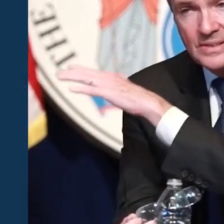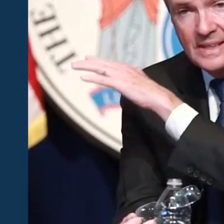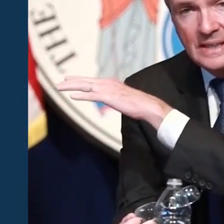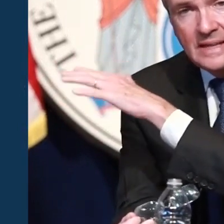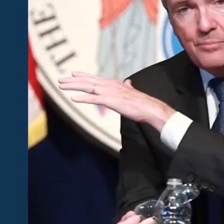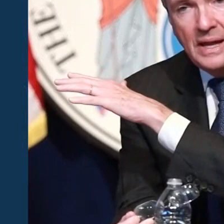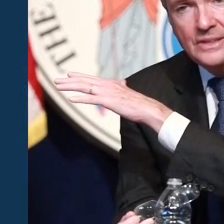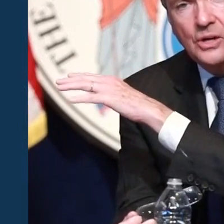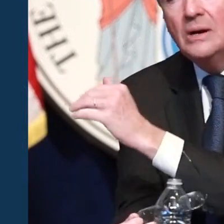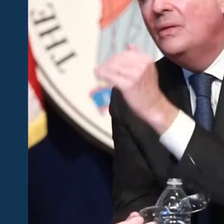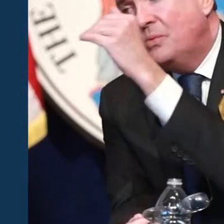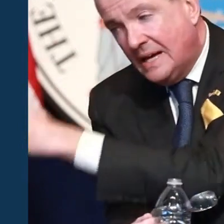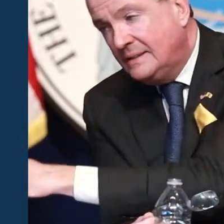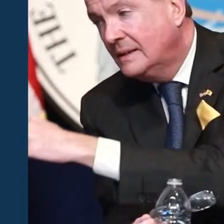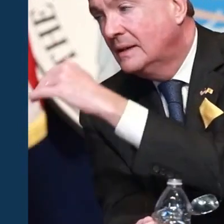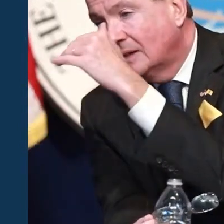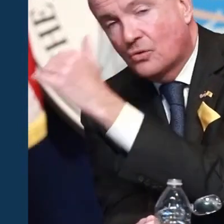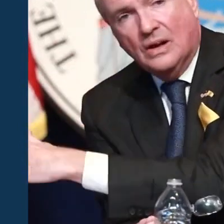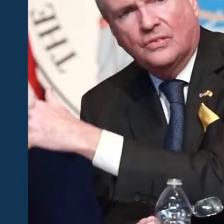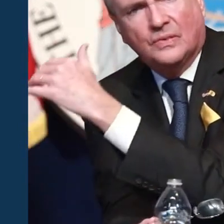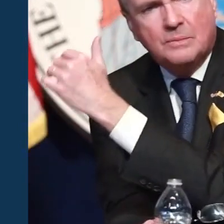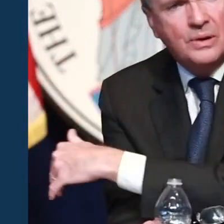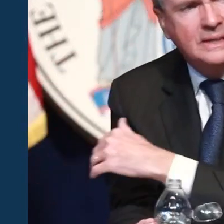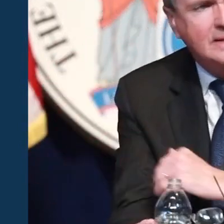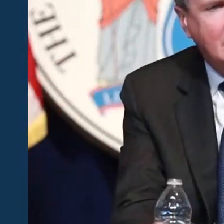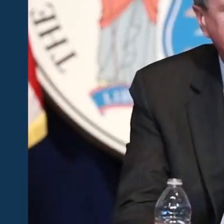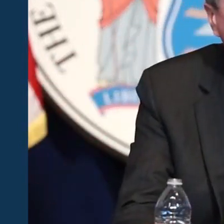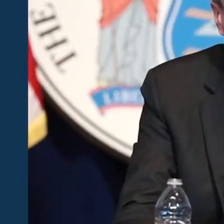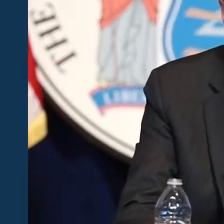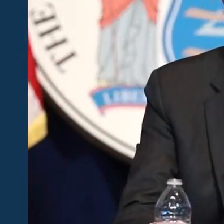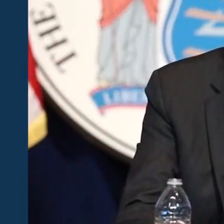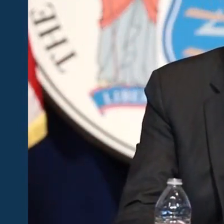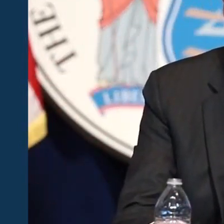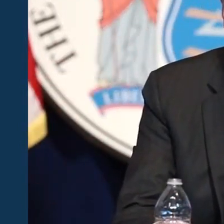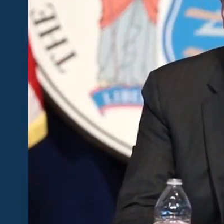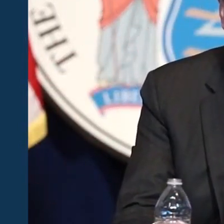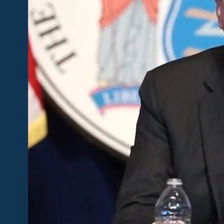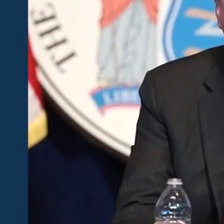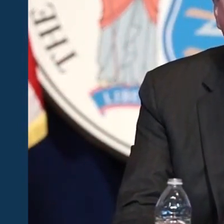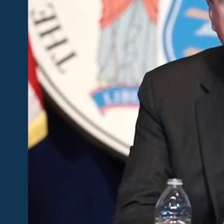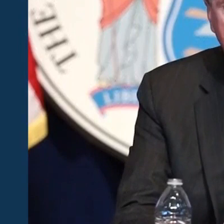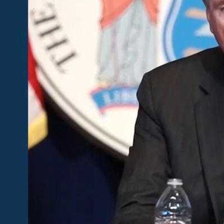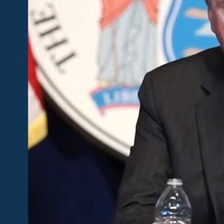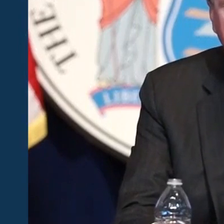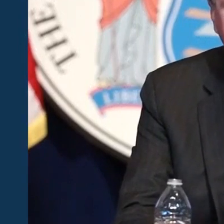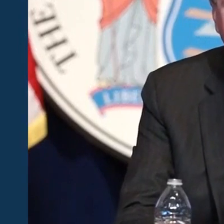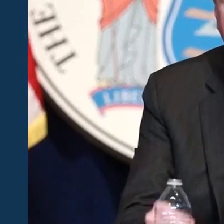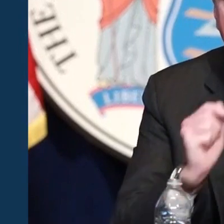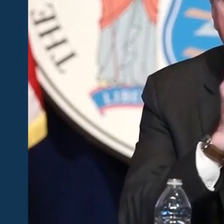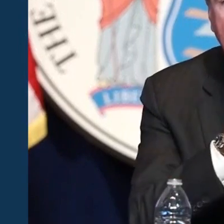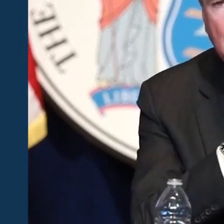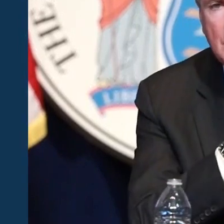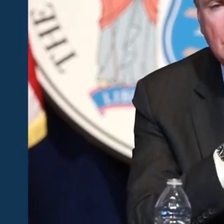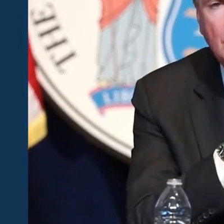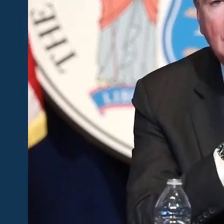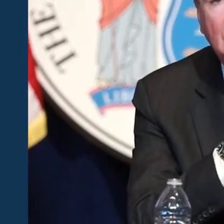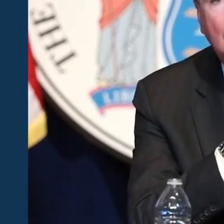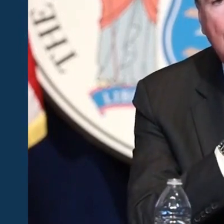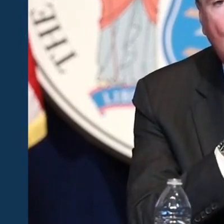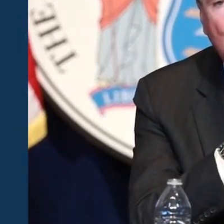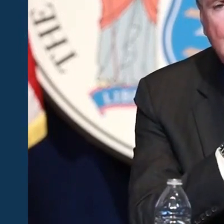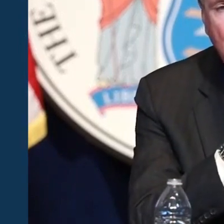have got to hit that plateau and then aggressively bring it down back on the other side. And we only do that, and again, I'm begging with